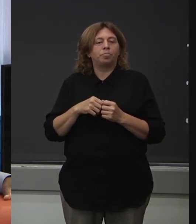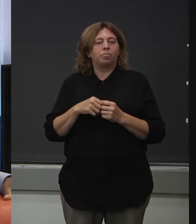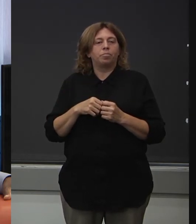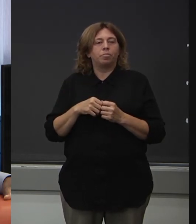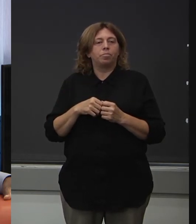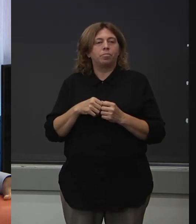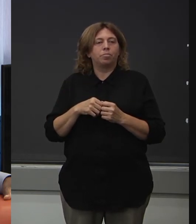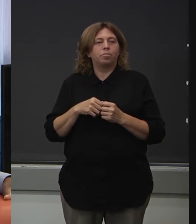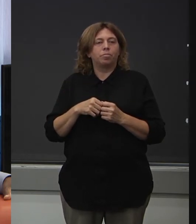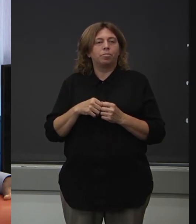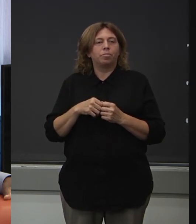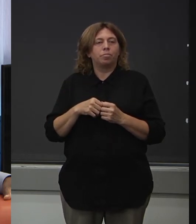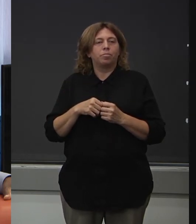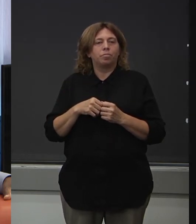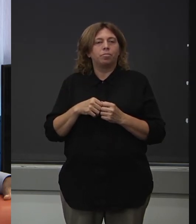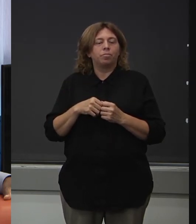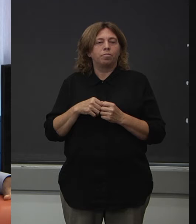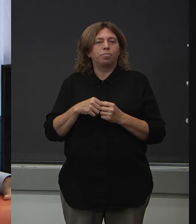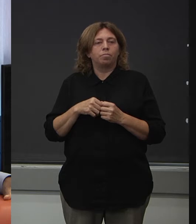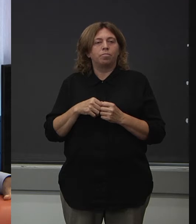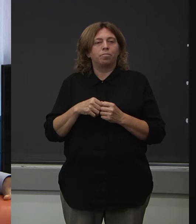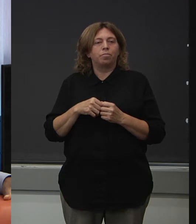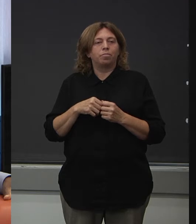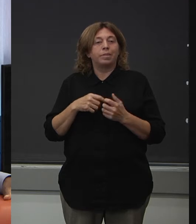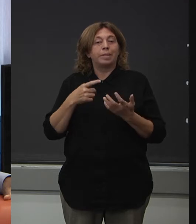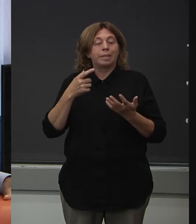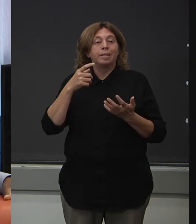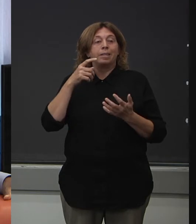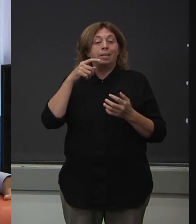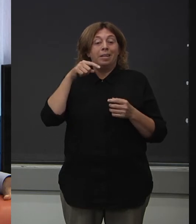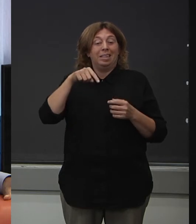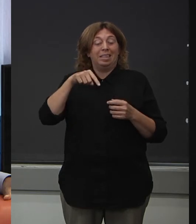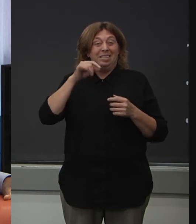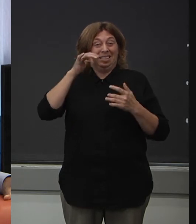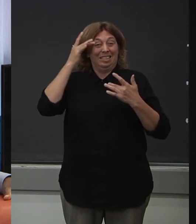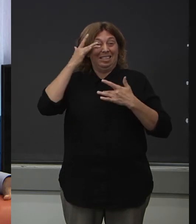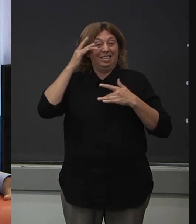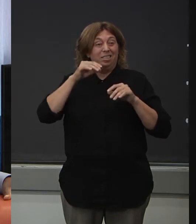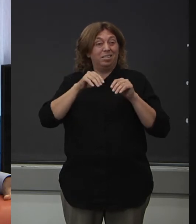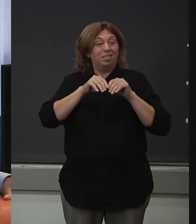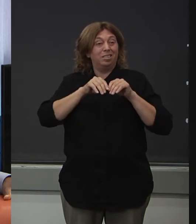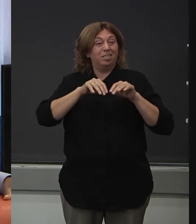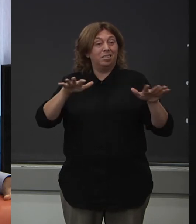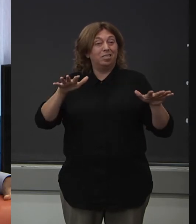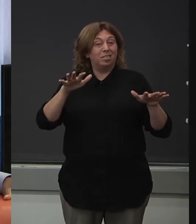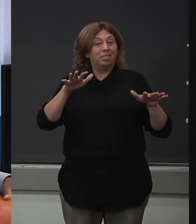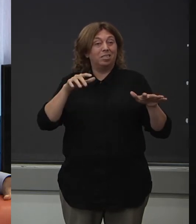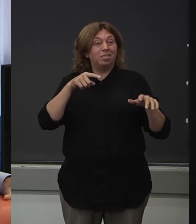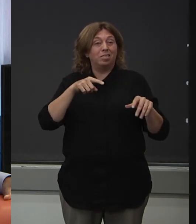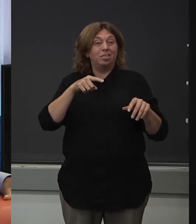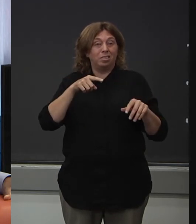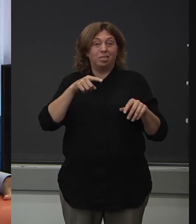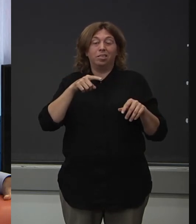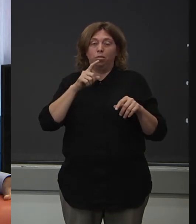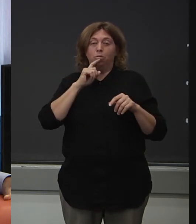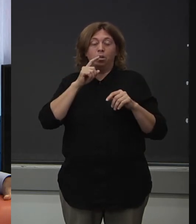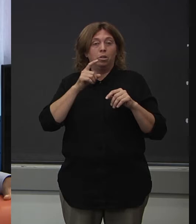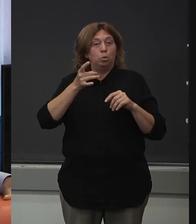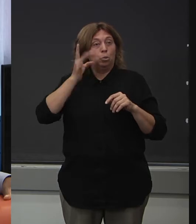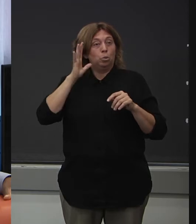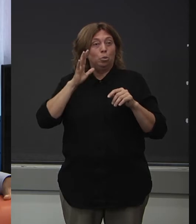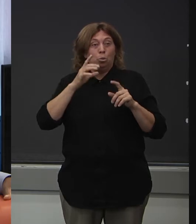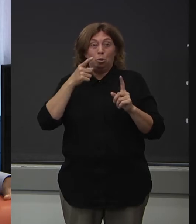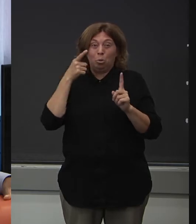It's a primarily droplet transmitted disease. However, there is a role for aerosolization